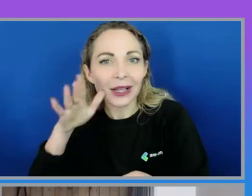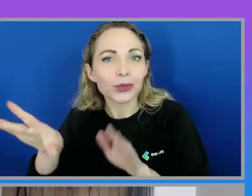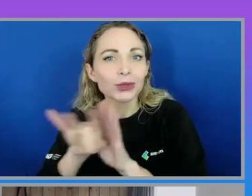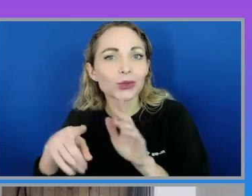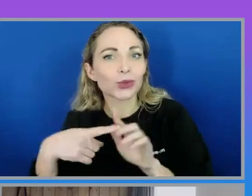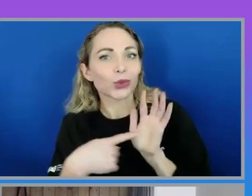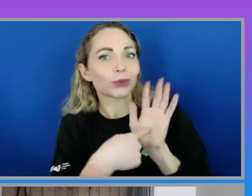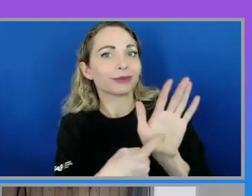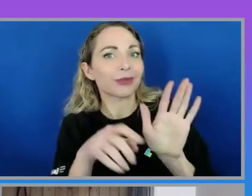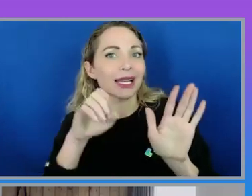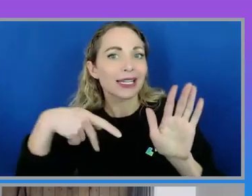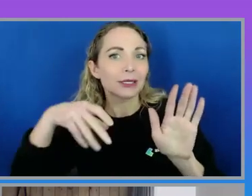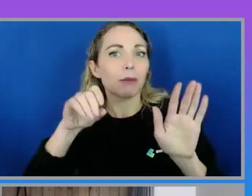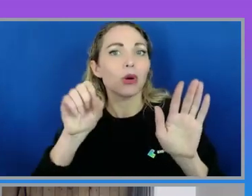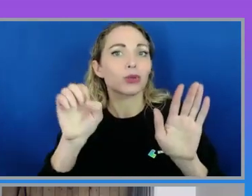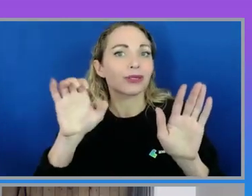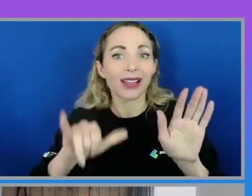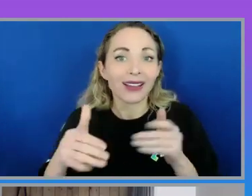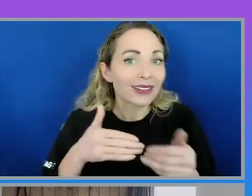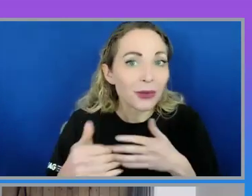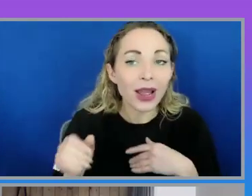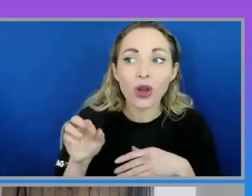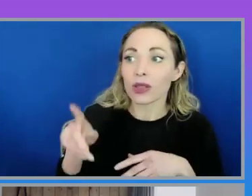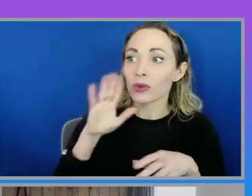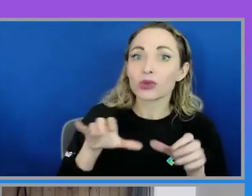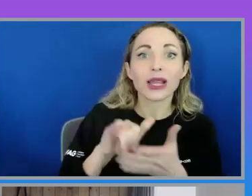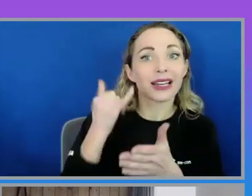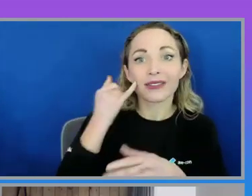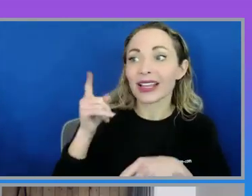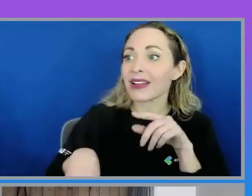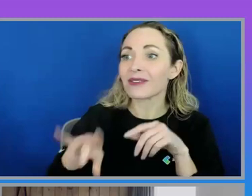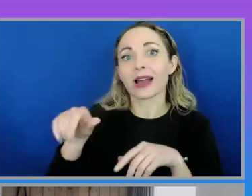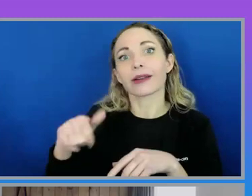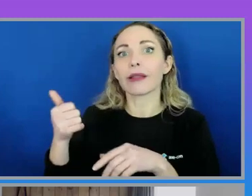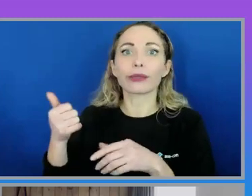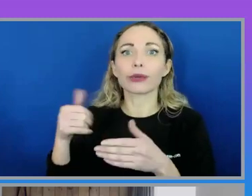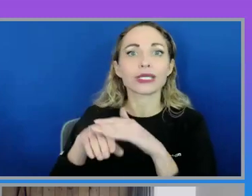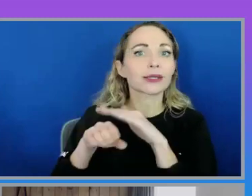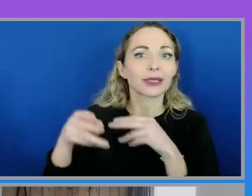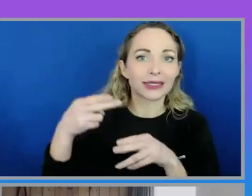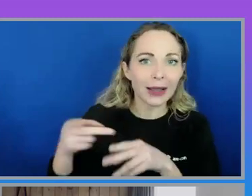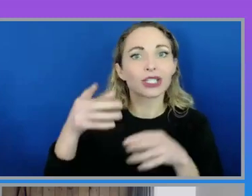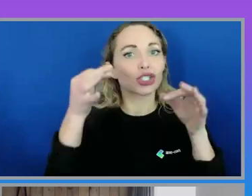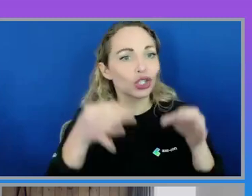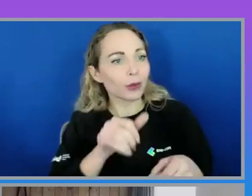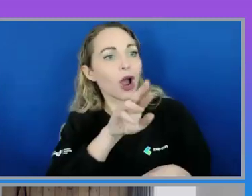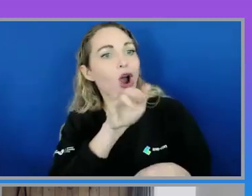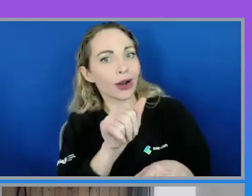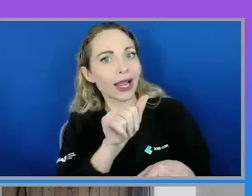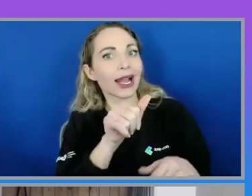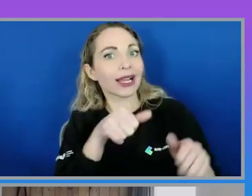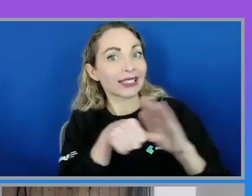Um, they'll sometimes do it if they cannot otherwise find an accessible name and determine that ARIA hidden was used